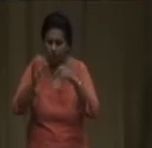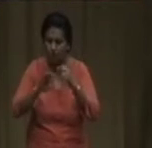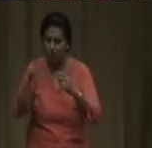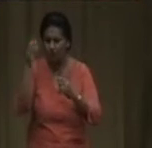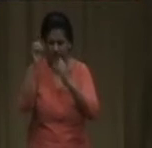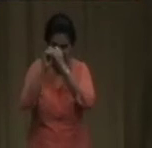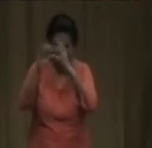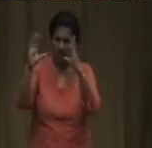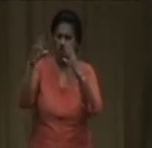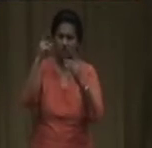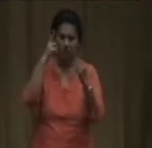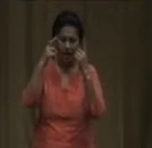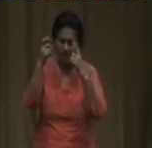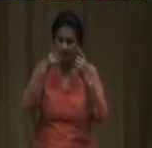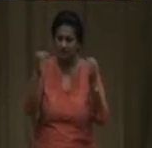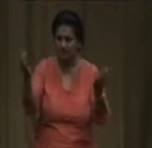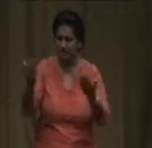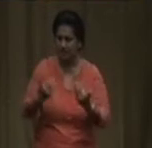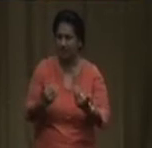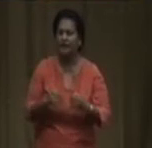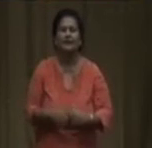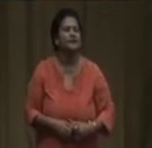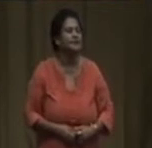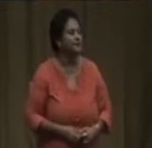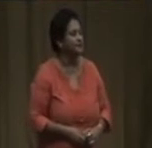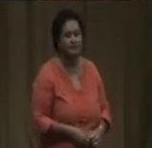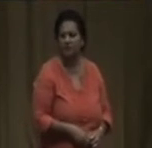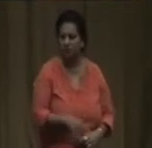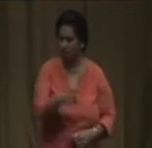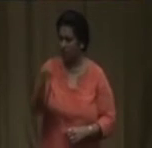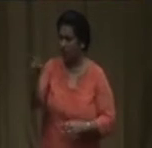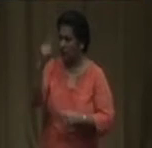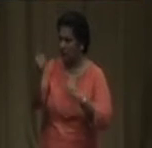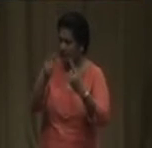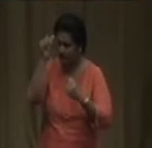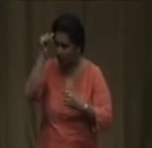that you can pick and choose those aspects of the model that work well for your context.